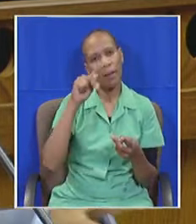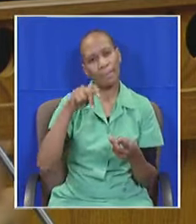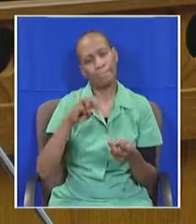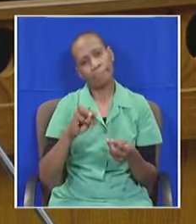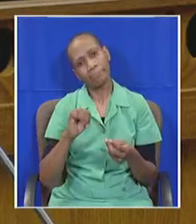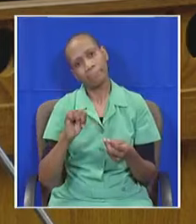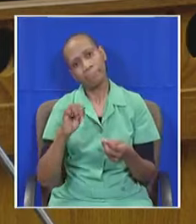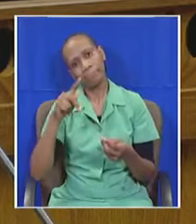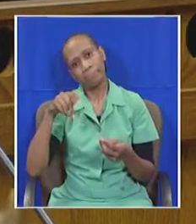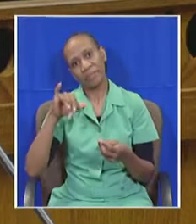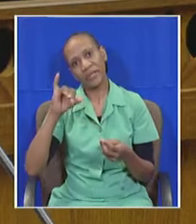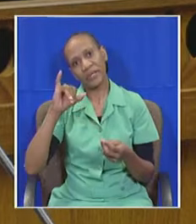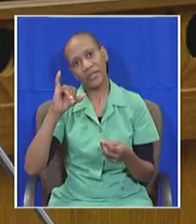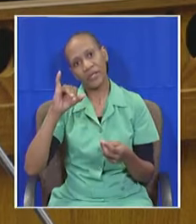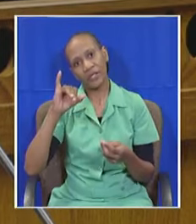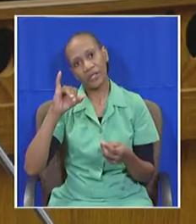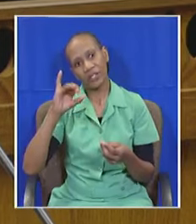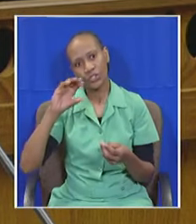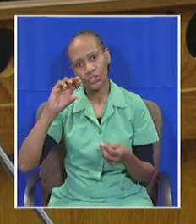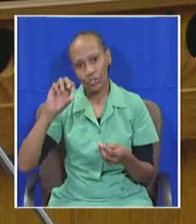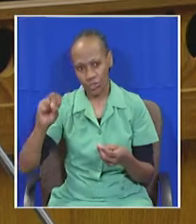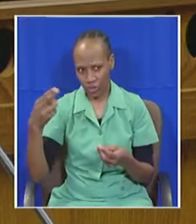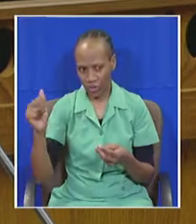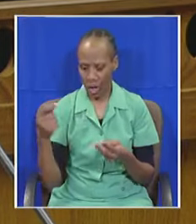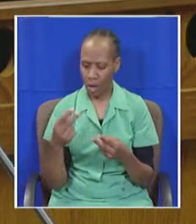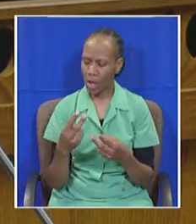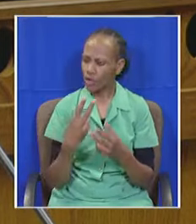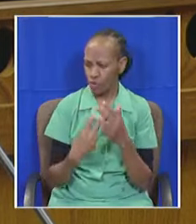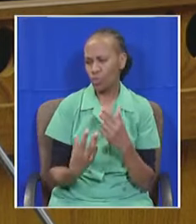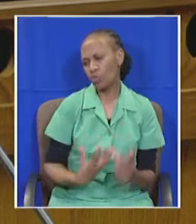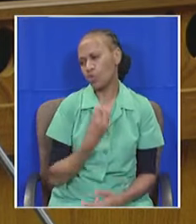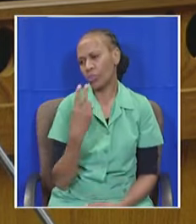And we're actually very excited about the prospects of this country.